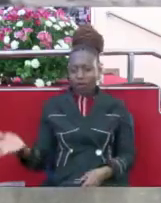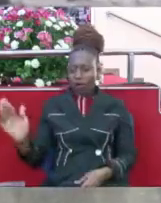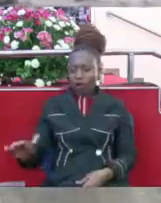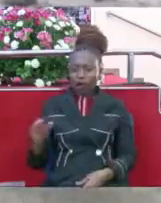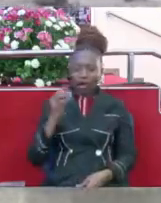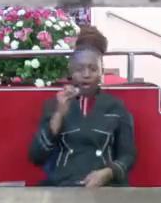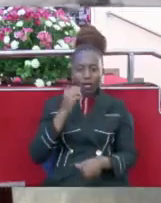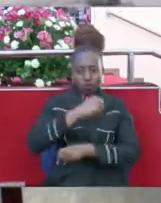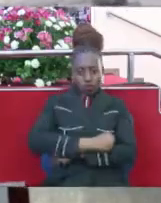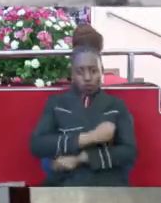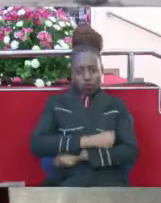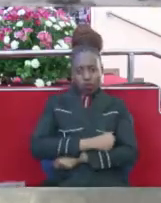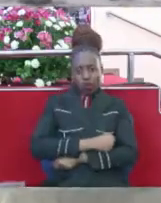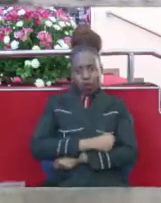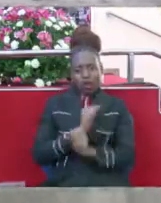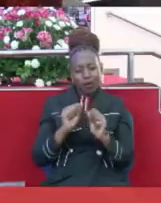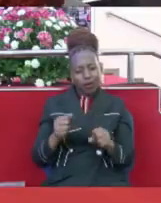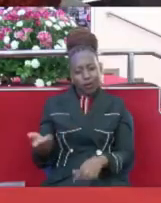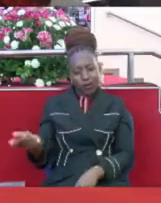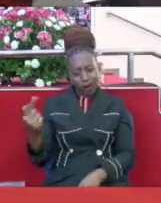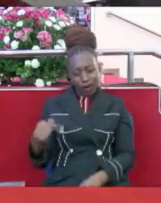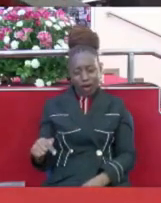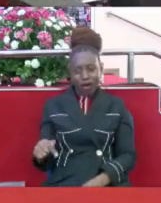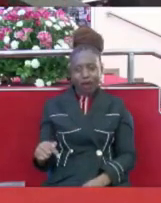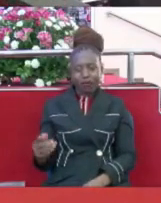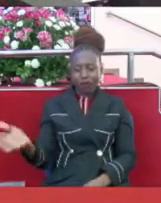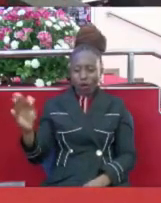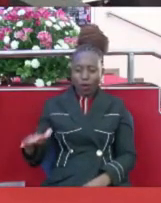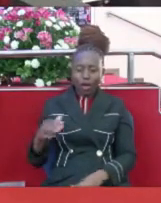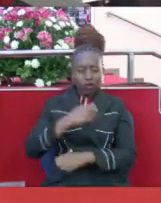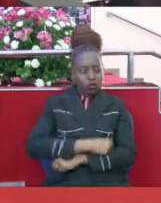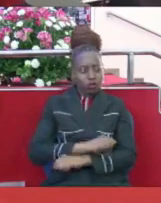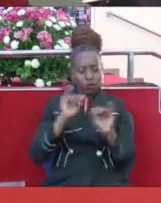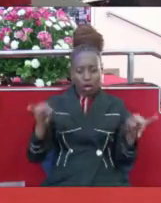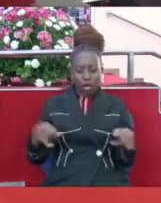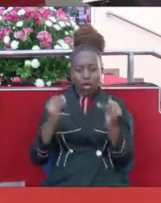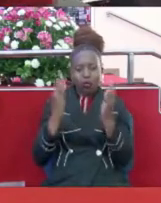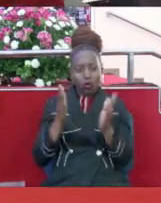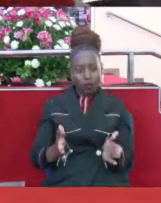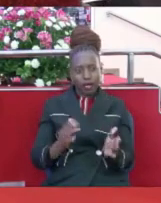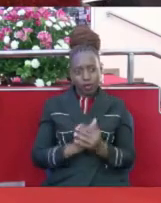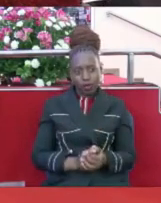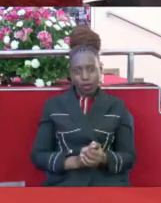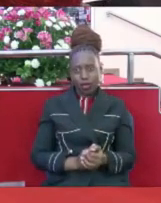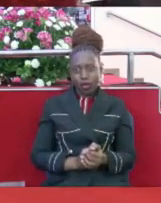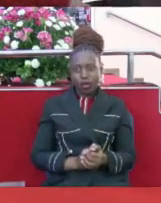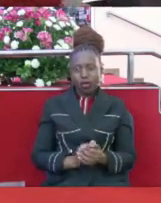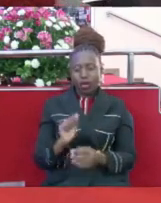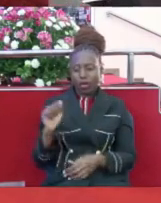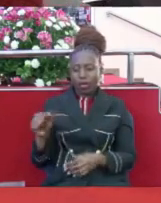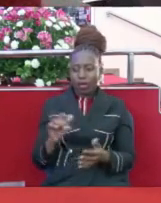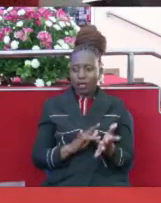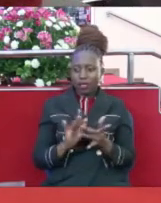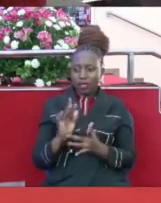uko karibu kurejea shule. You can come so that you'll go back to school a new person. Unaweza kuja na urejee shule mtu. Oh yes, in the name of the Lord.